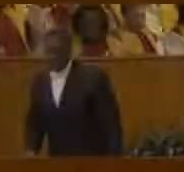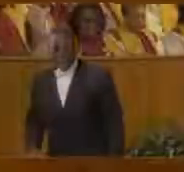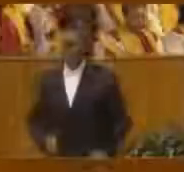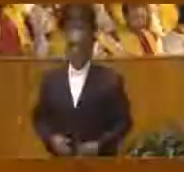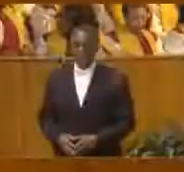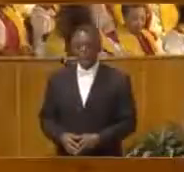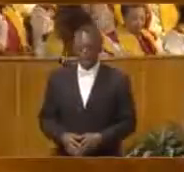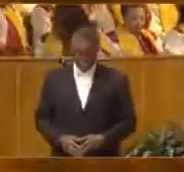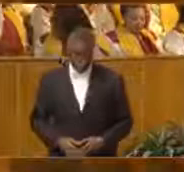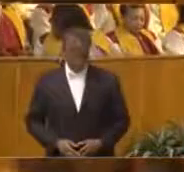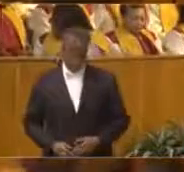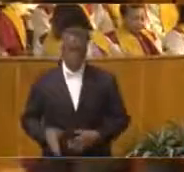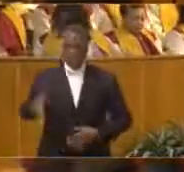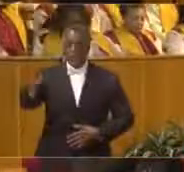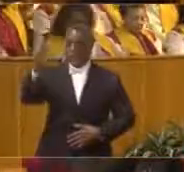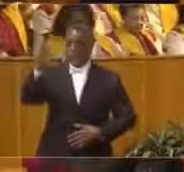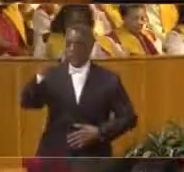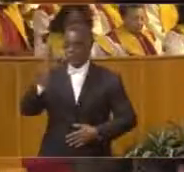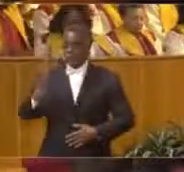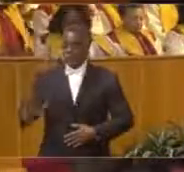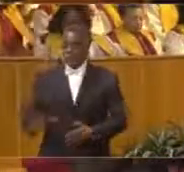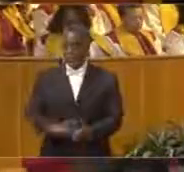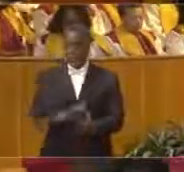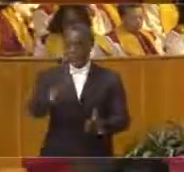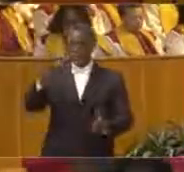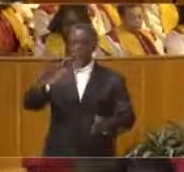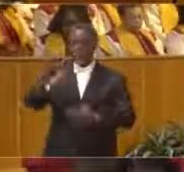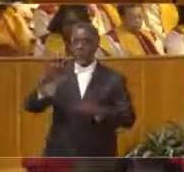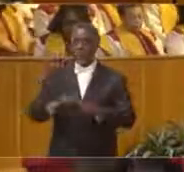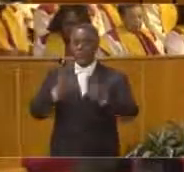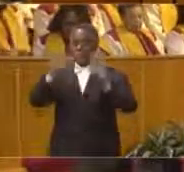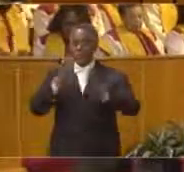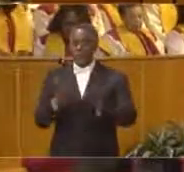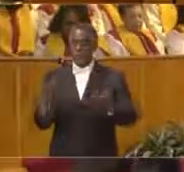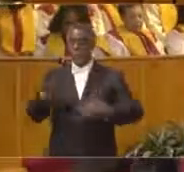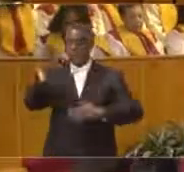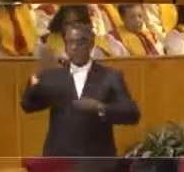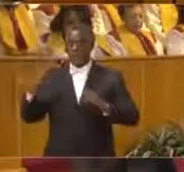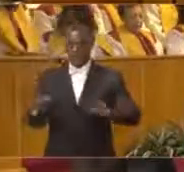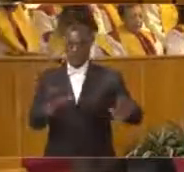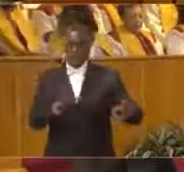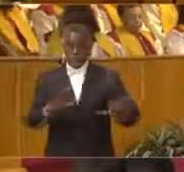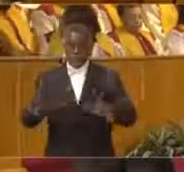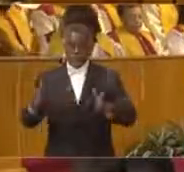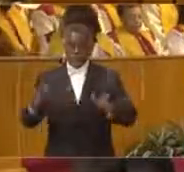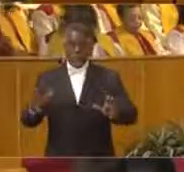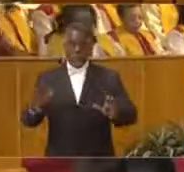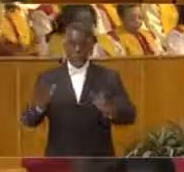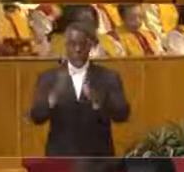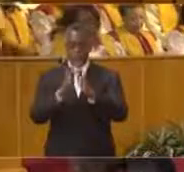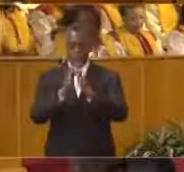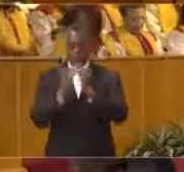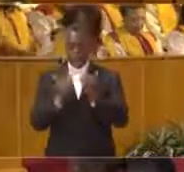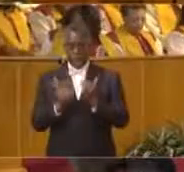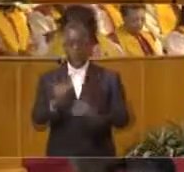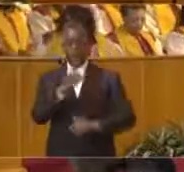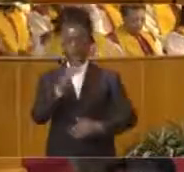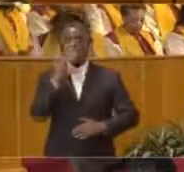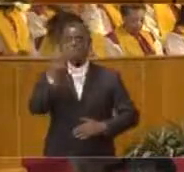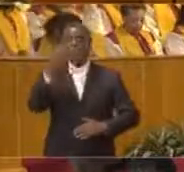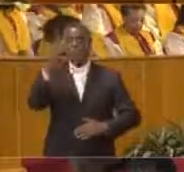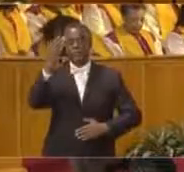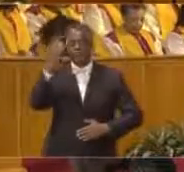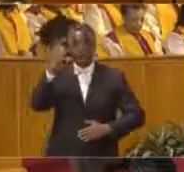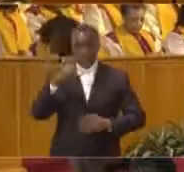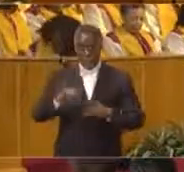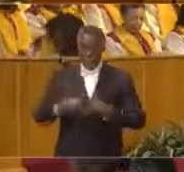To God be the glory for all the great things the Lord has done. Won't you bow and be in prayer with me? Lord, we thank You